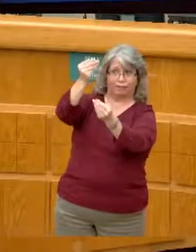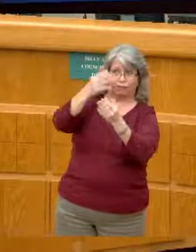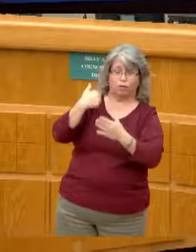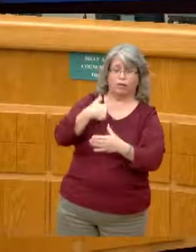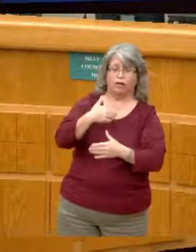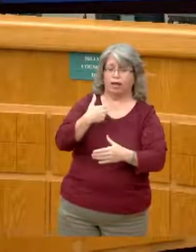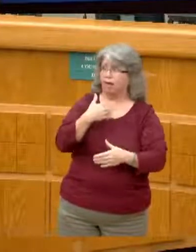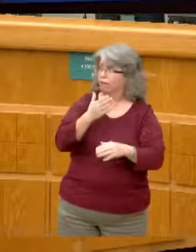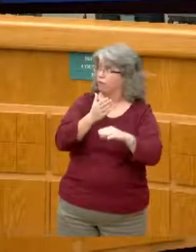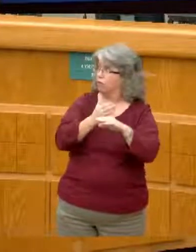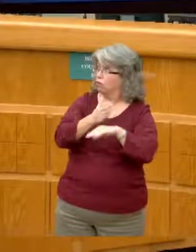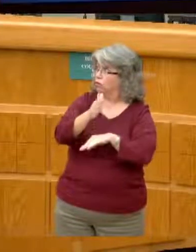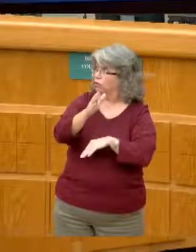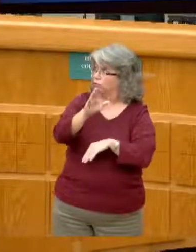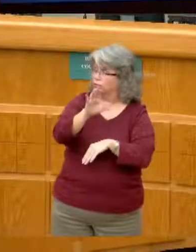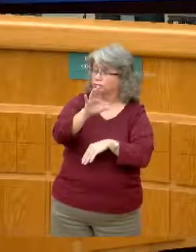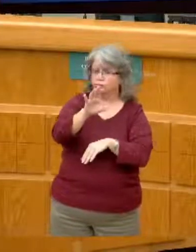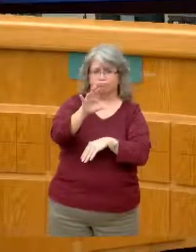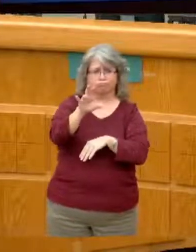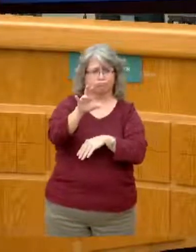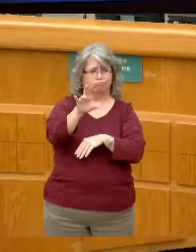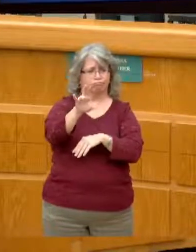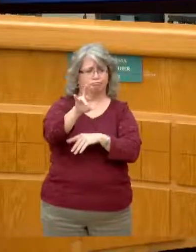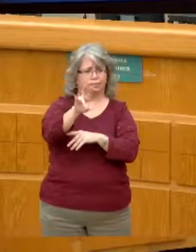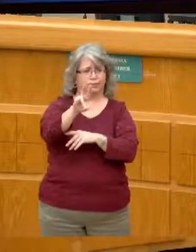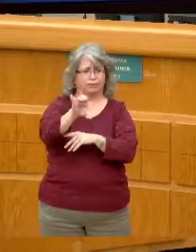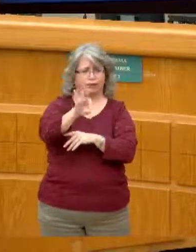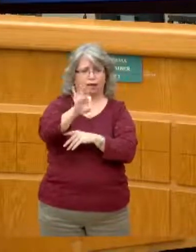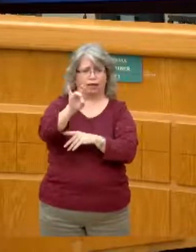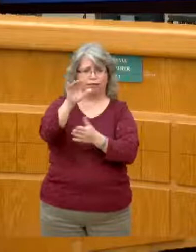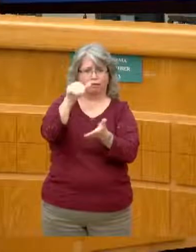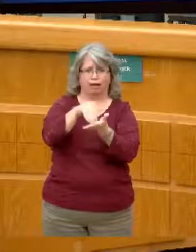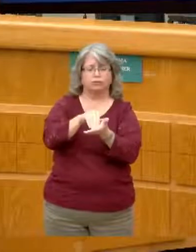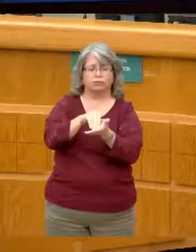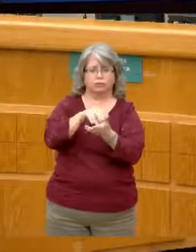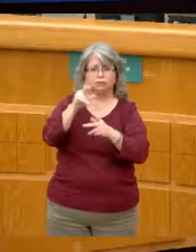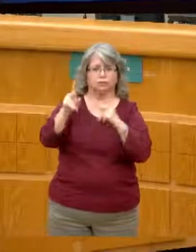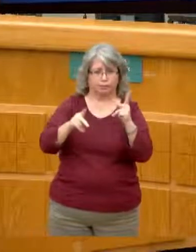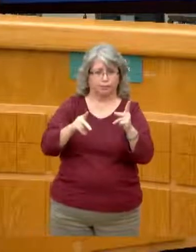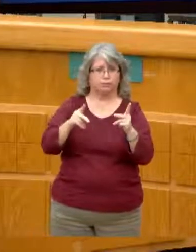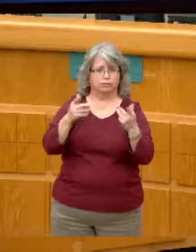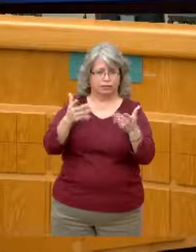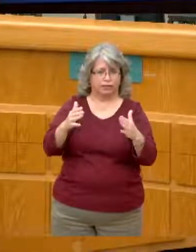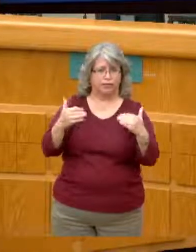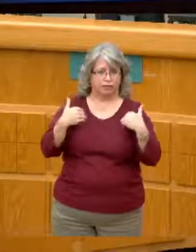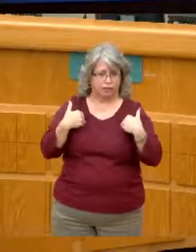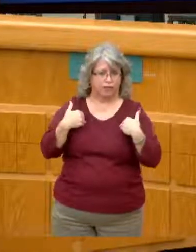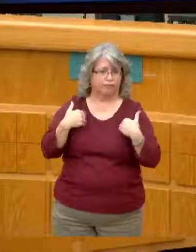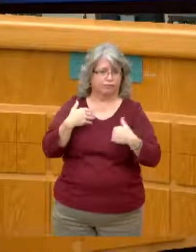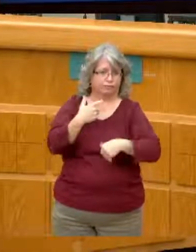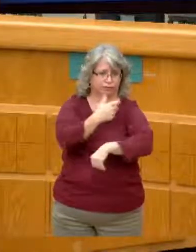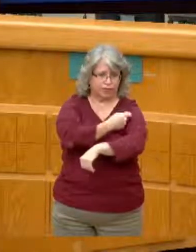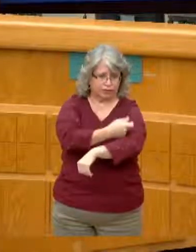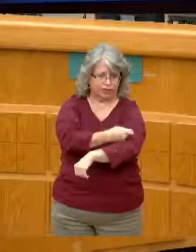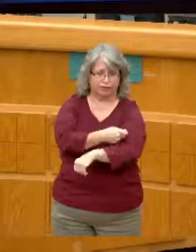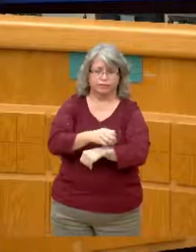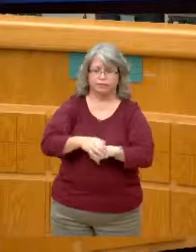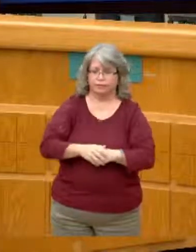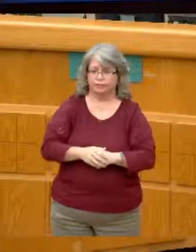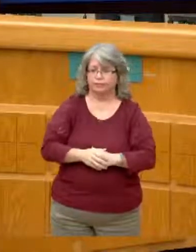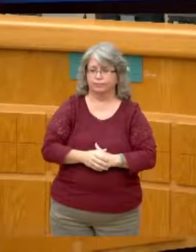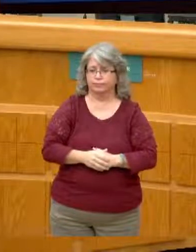who have received their boosters. So the word is getting out. People are doing the right thing. Get yourself vaccinated and get yourself boosted.